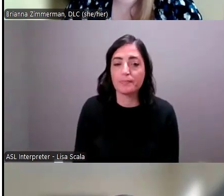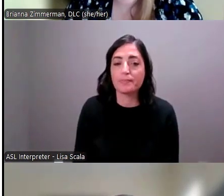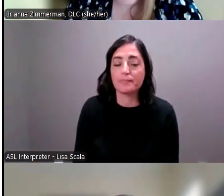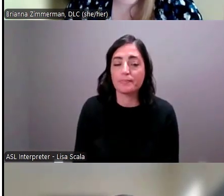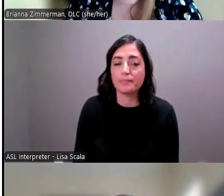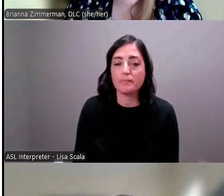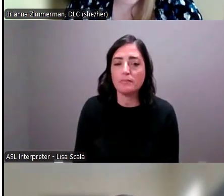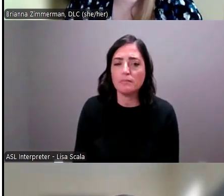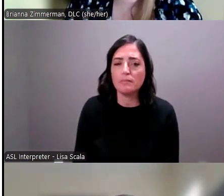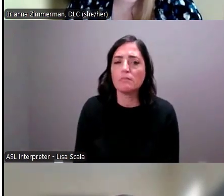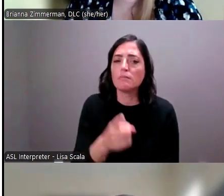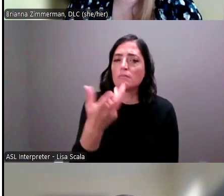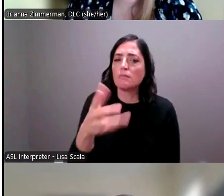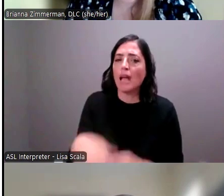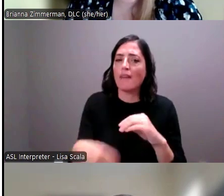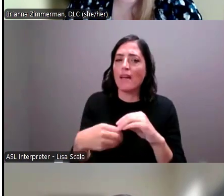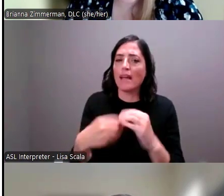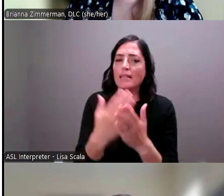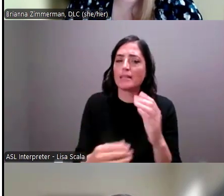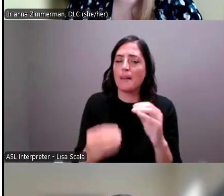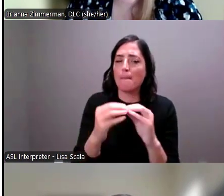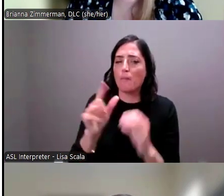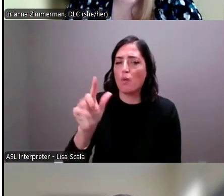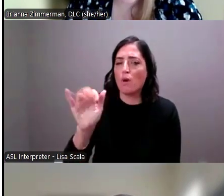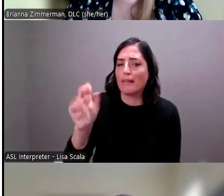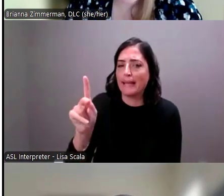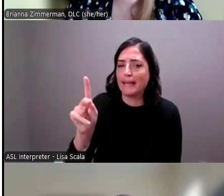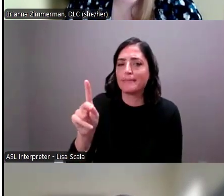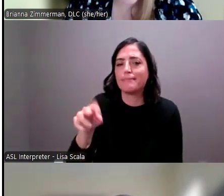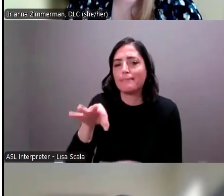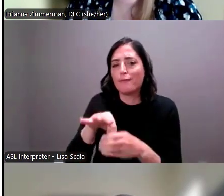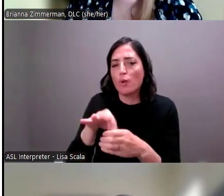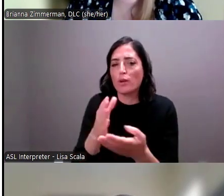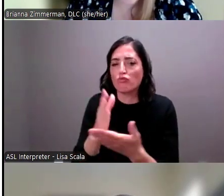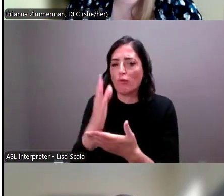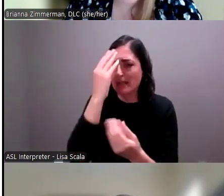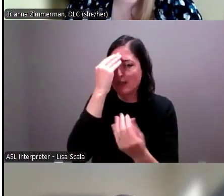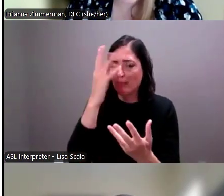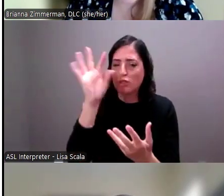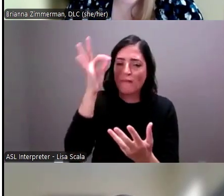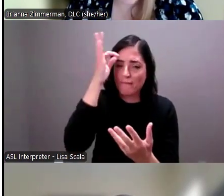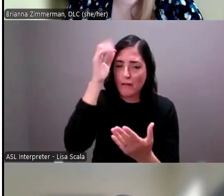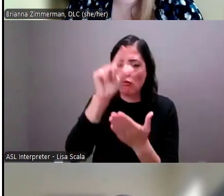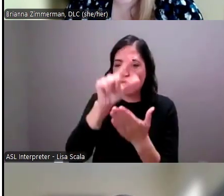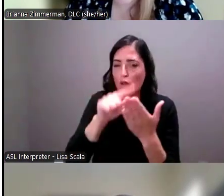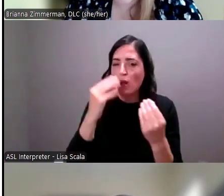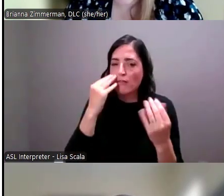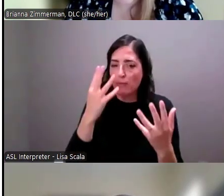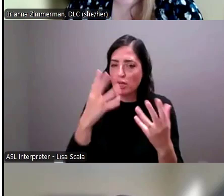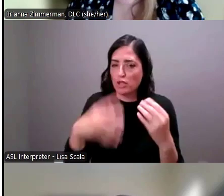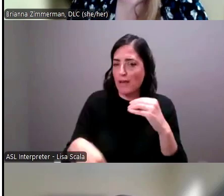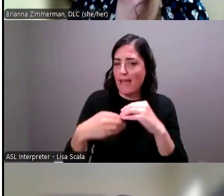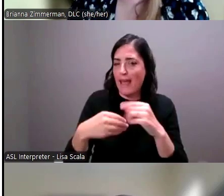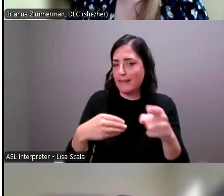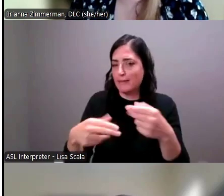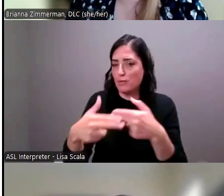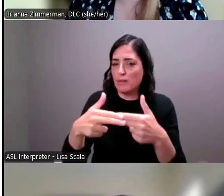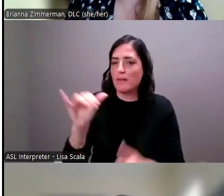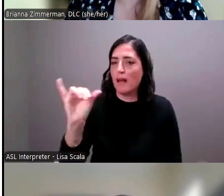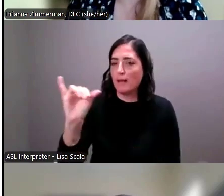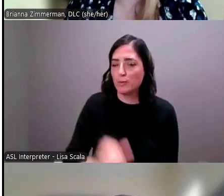And I've linked some more voting rights and federal laws in this slide as